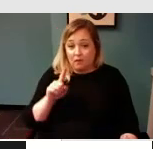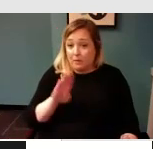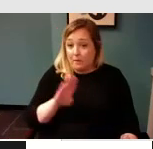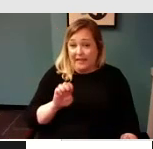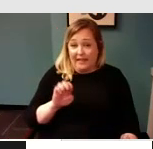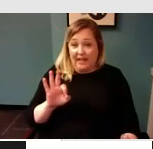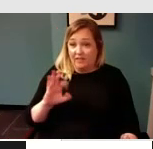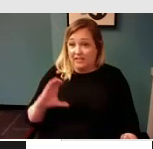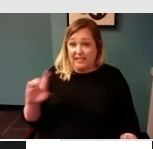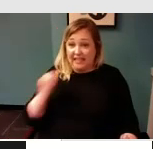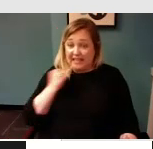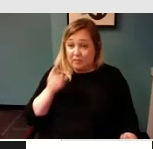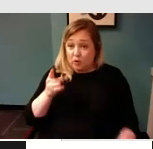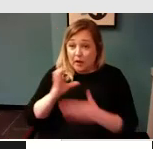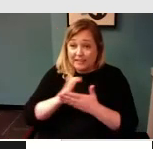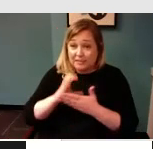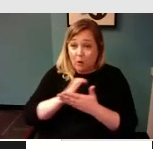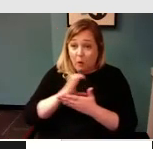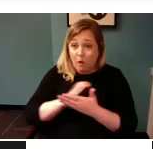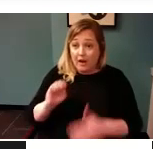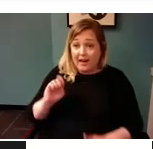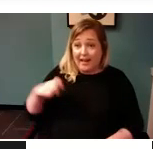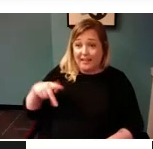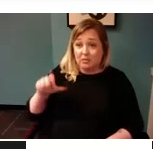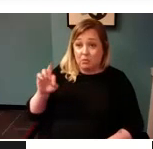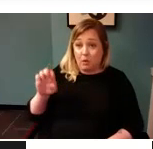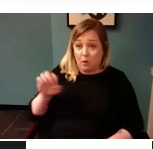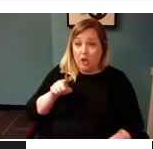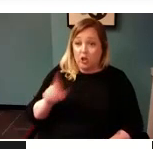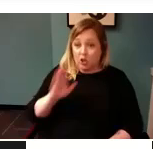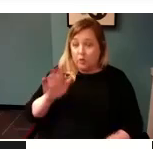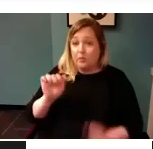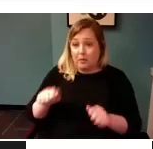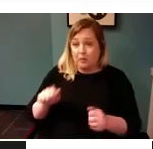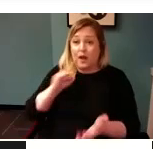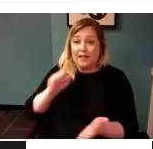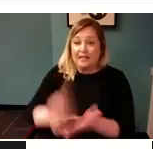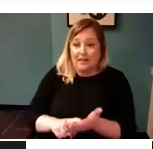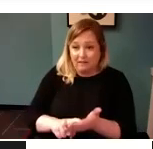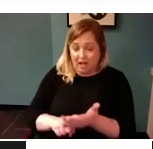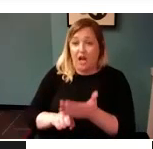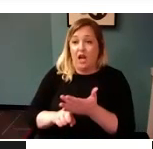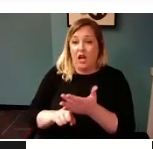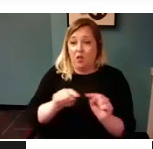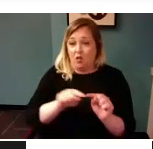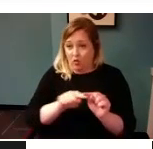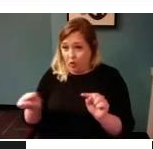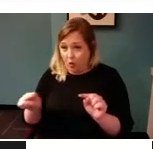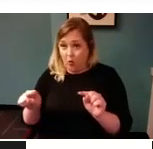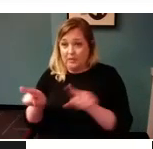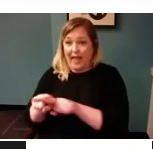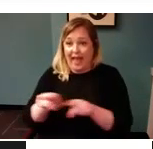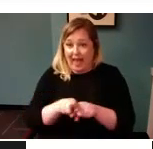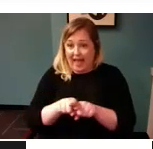we will get or extract the entirety of the strongly connected components. So Every time we call explore again on